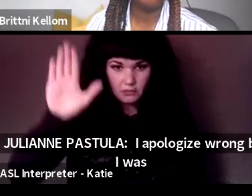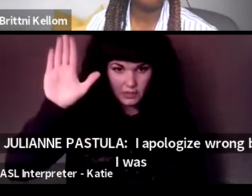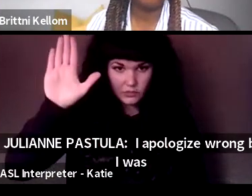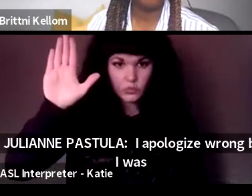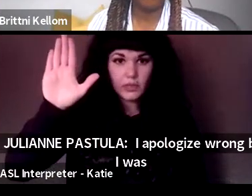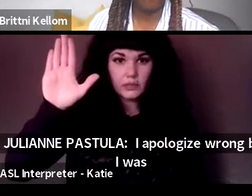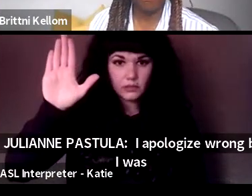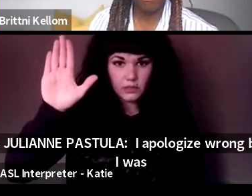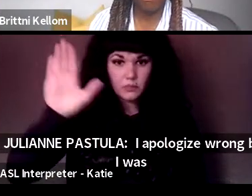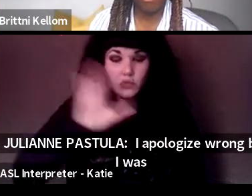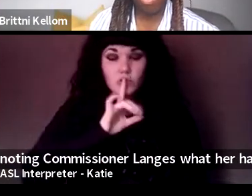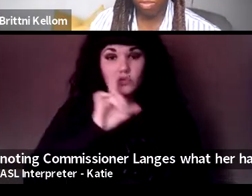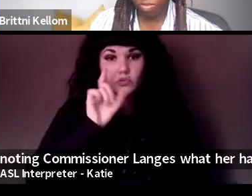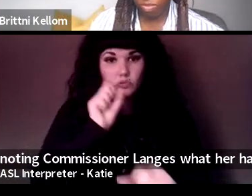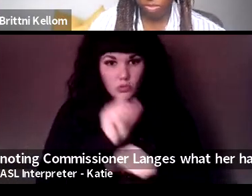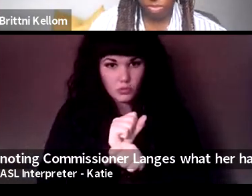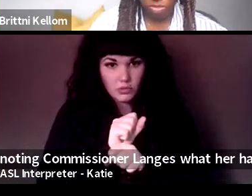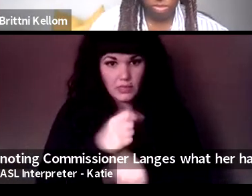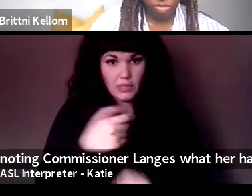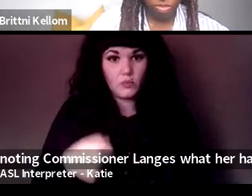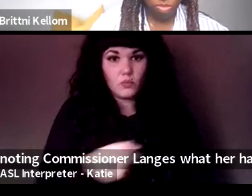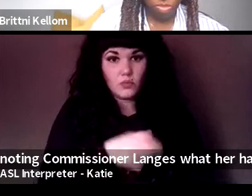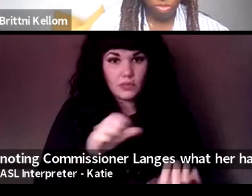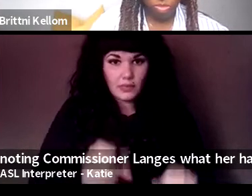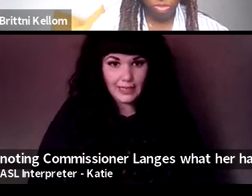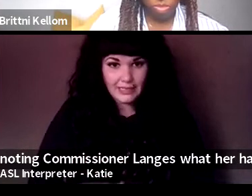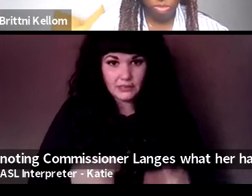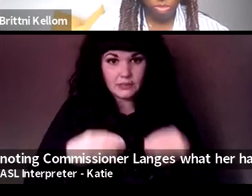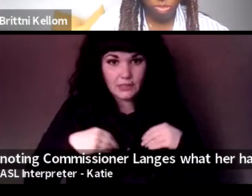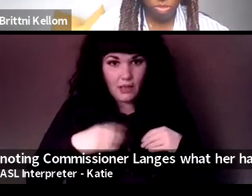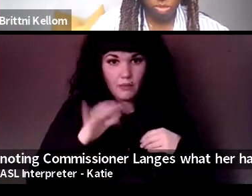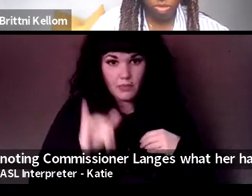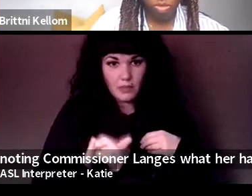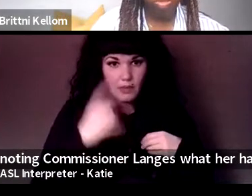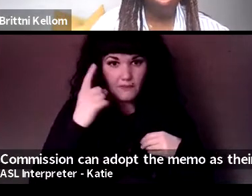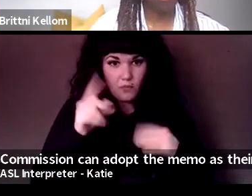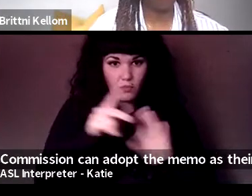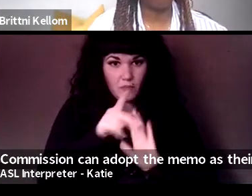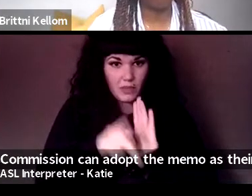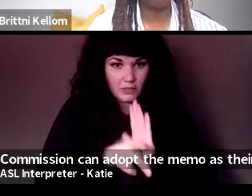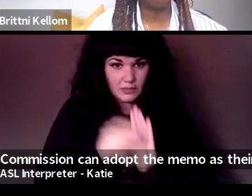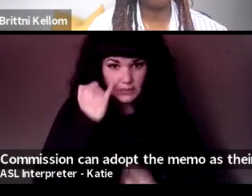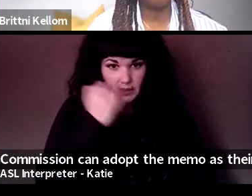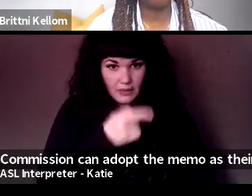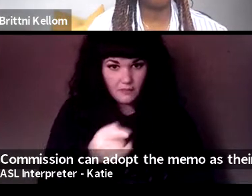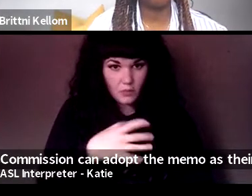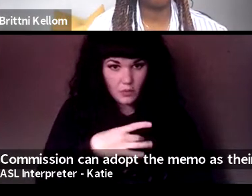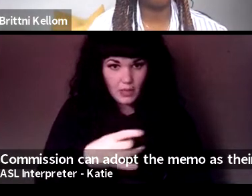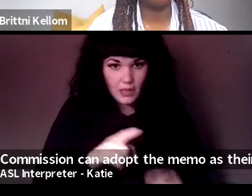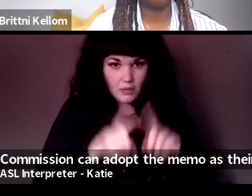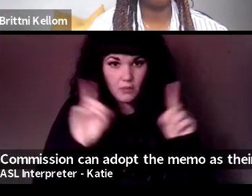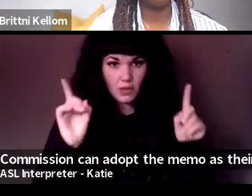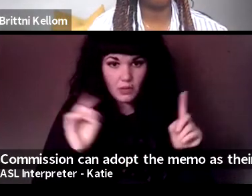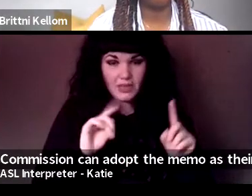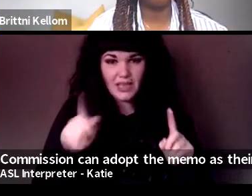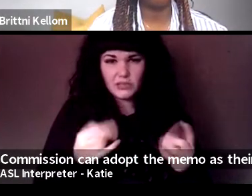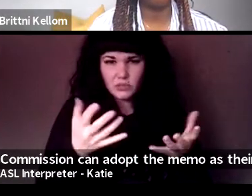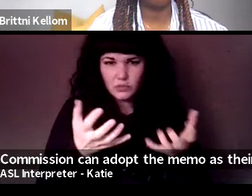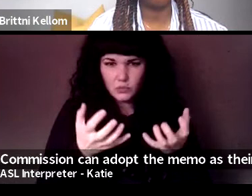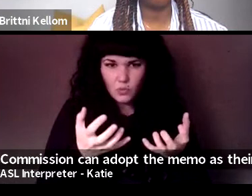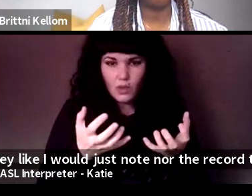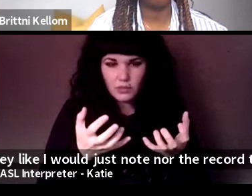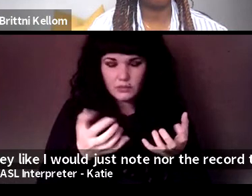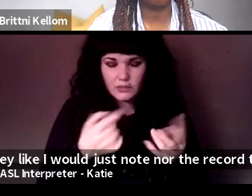adopt the memo as their policy if they like. I would just note for the record that the actual remote and